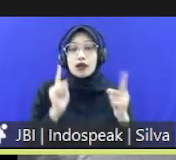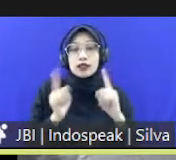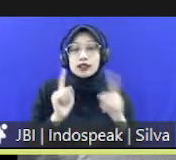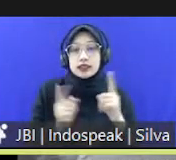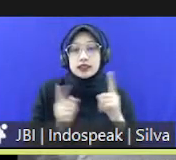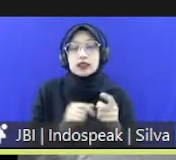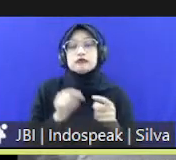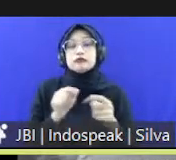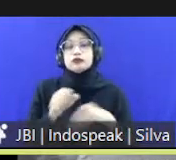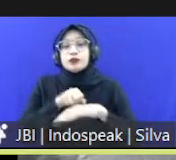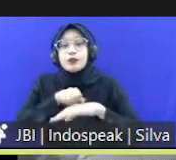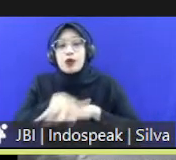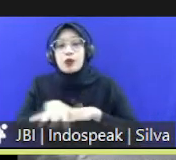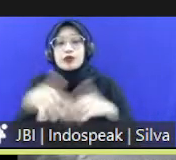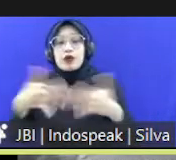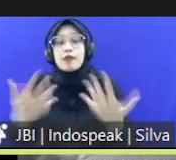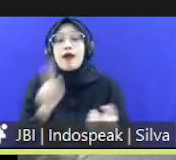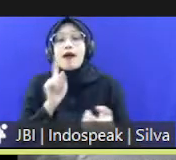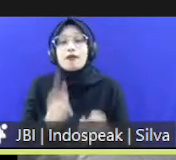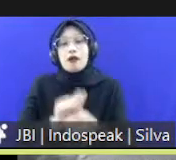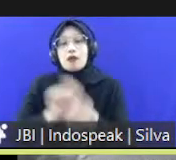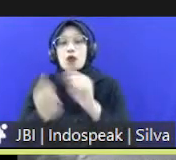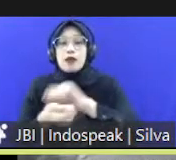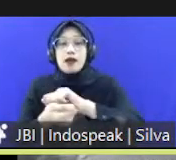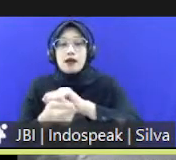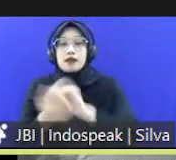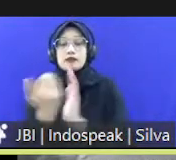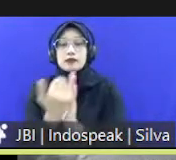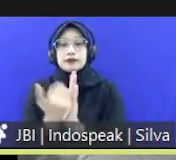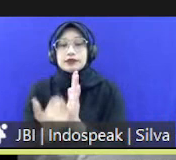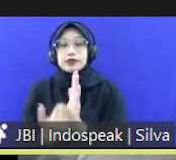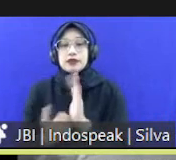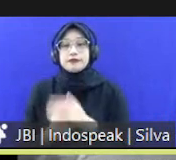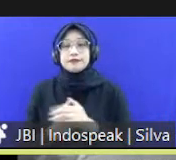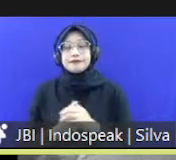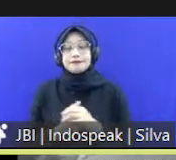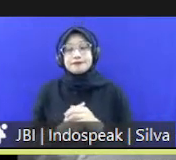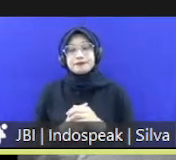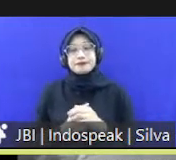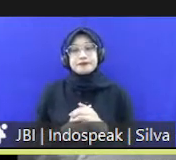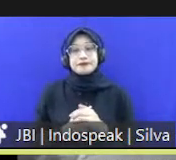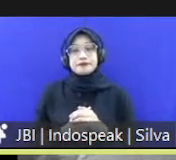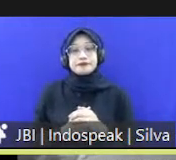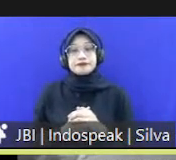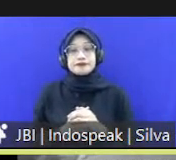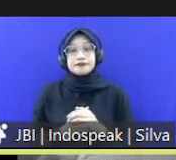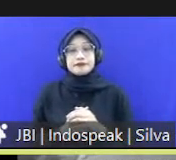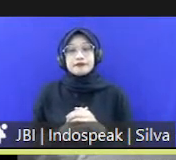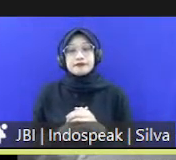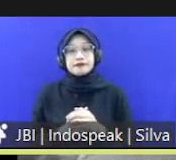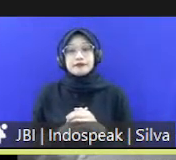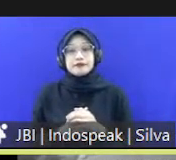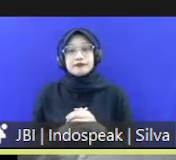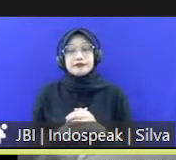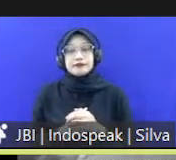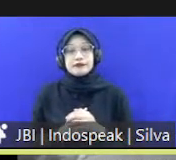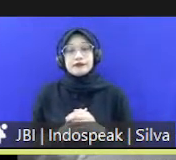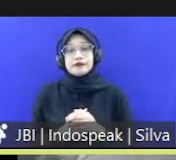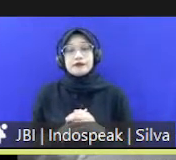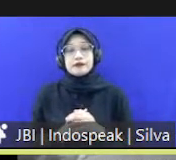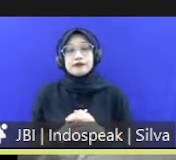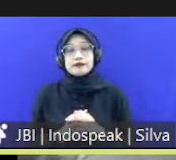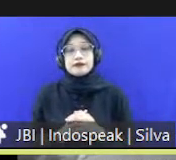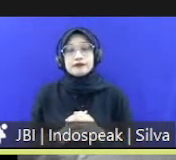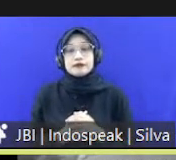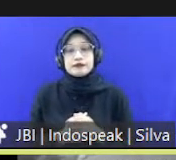outcomes. So we're aiming to try and present an analysis along those sorts of lines. As I note on the slide, I think our paper